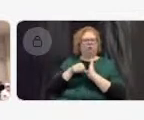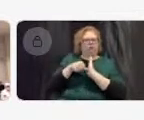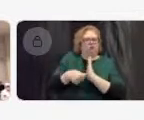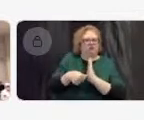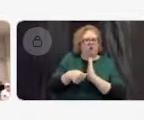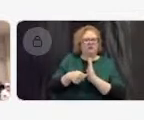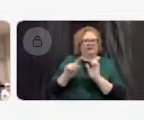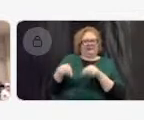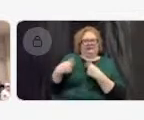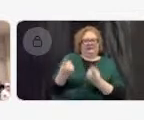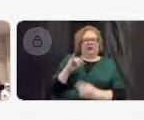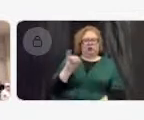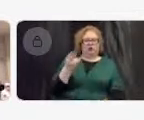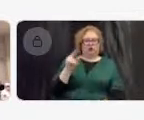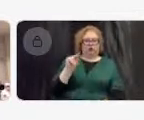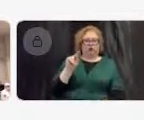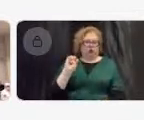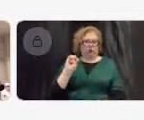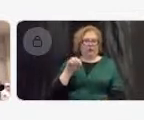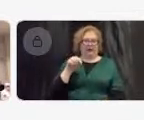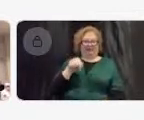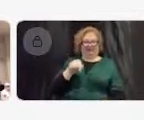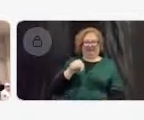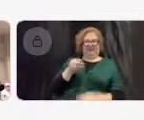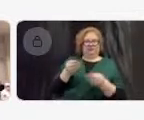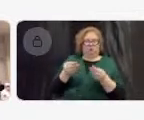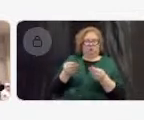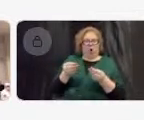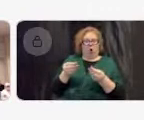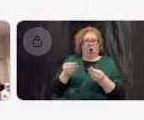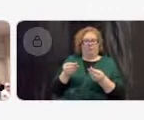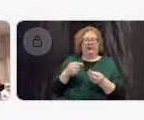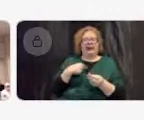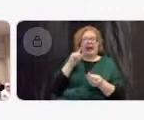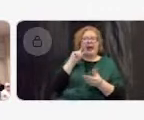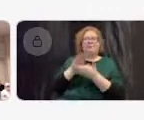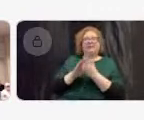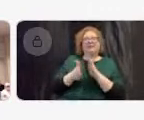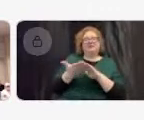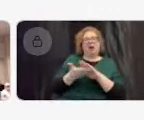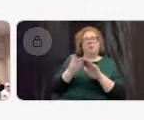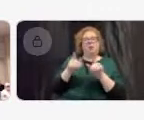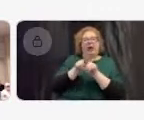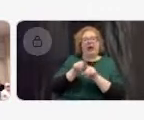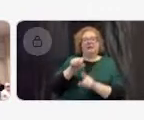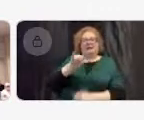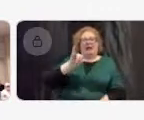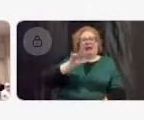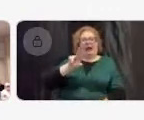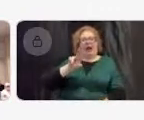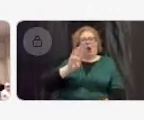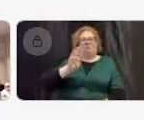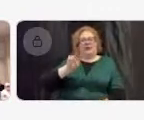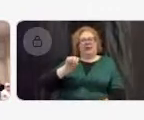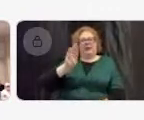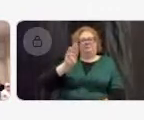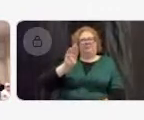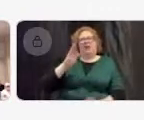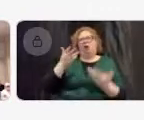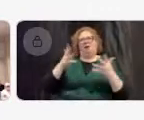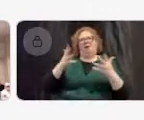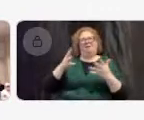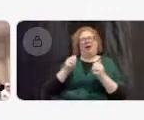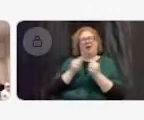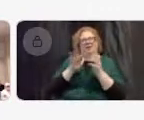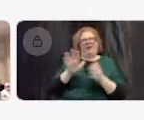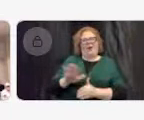June, this property, I think, has probably been operating as an Airbnb anyway, without approval.